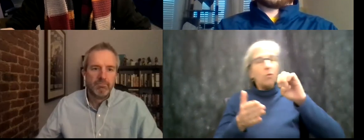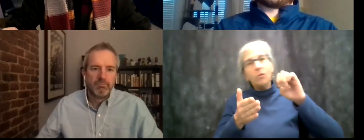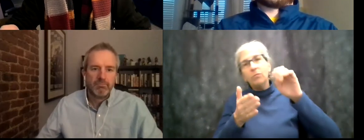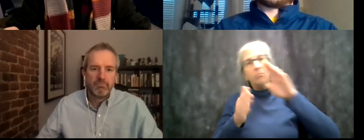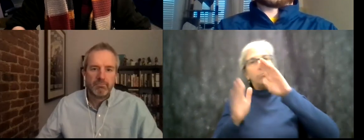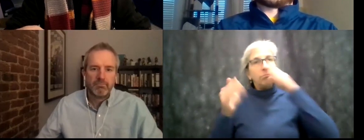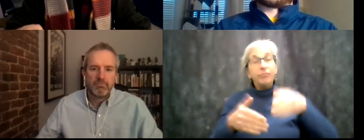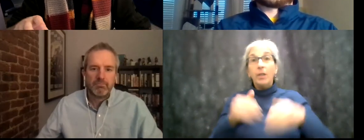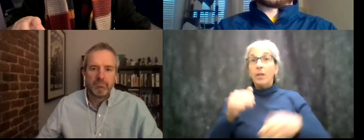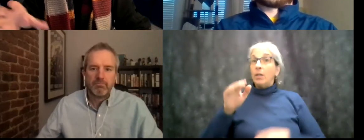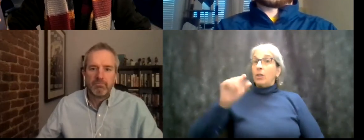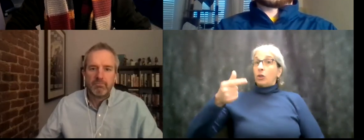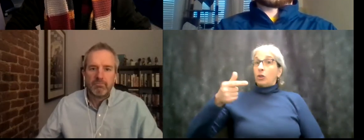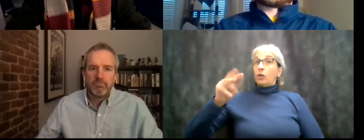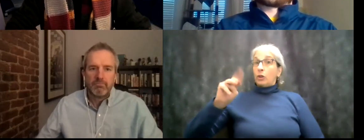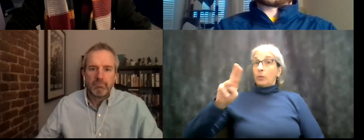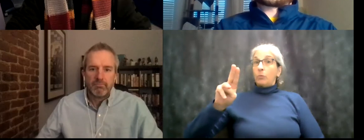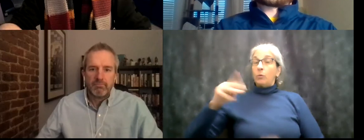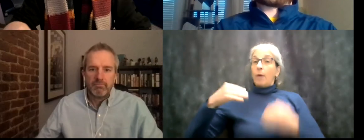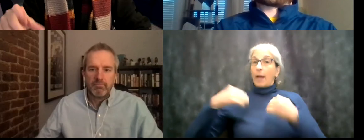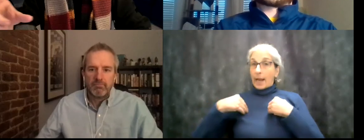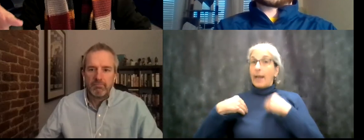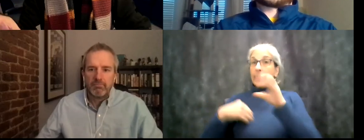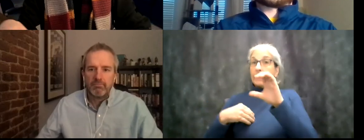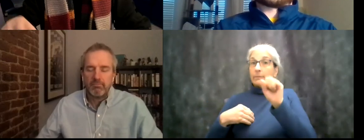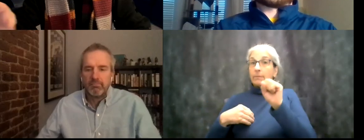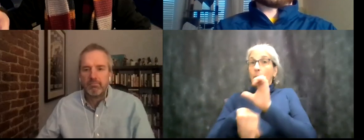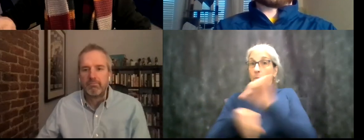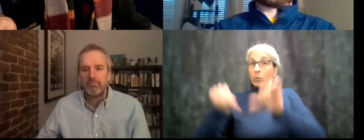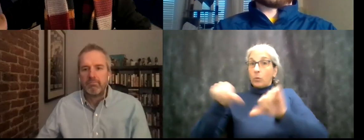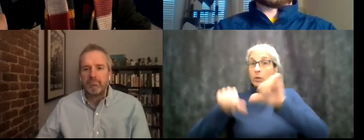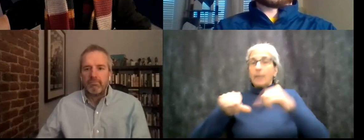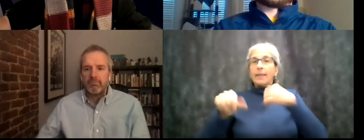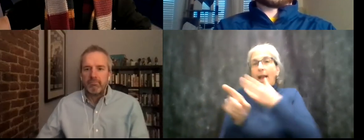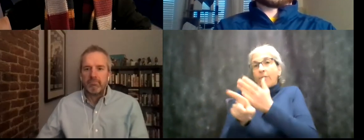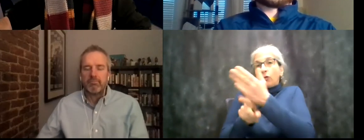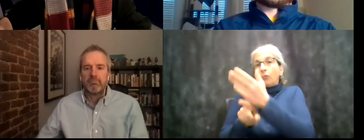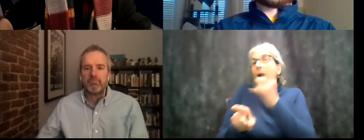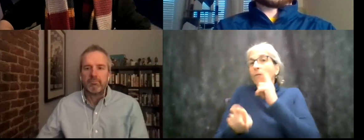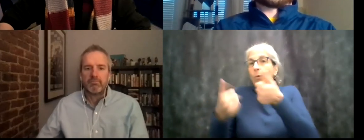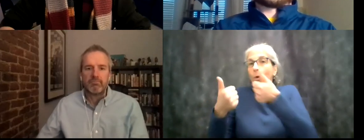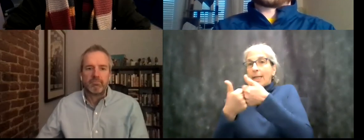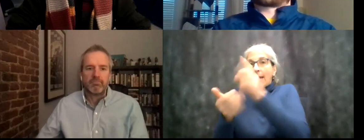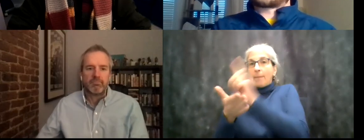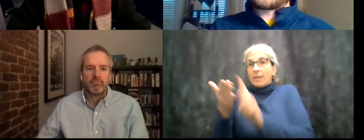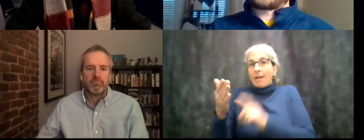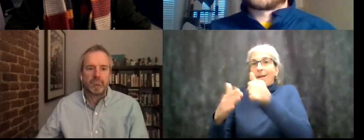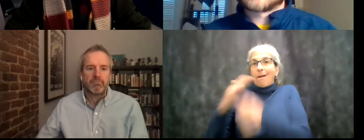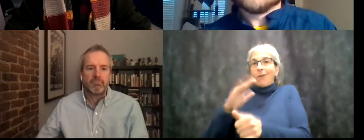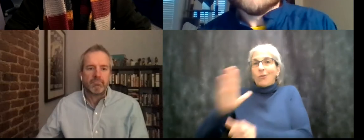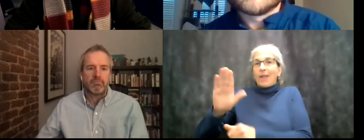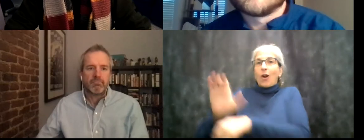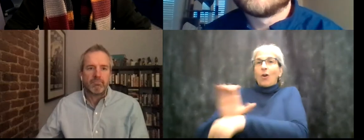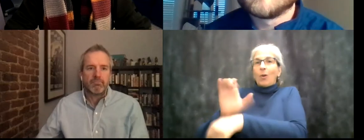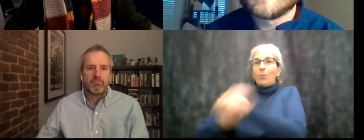fact, GMU has computer science and a track for game design. But